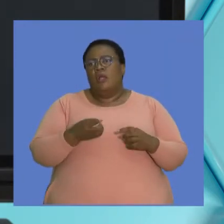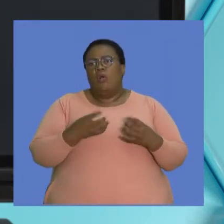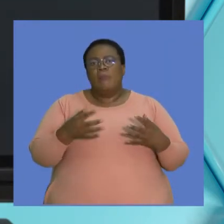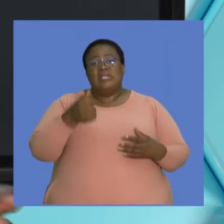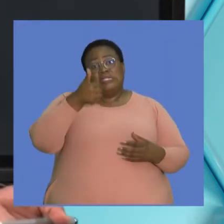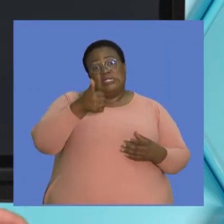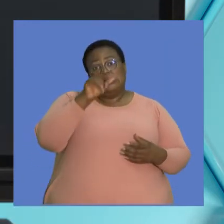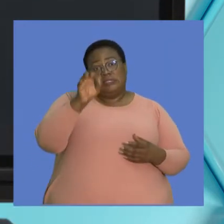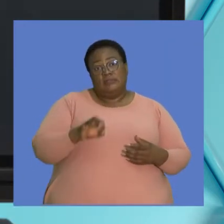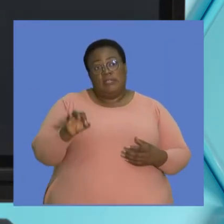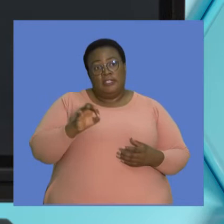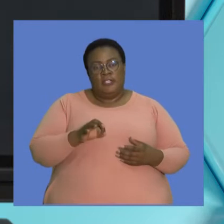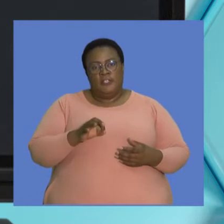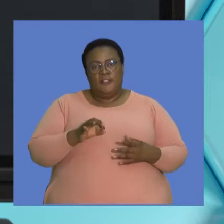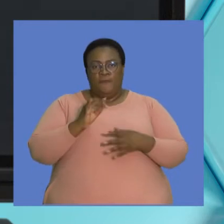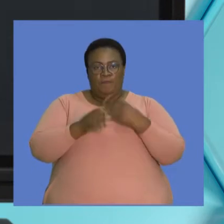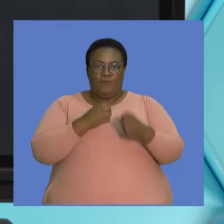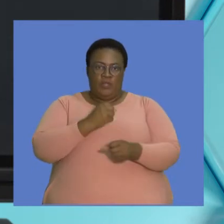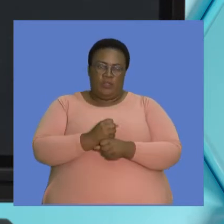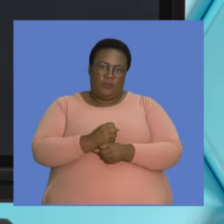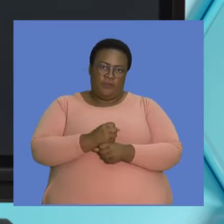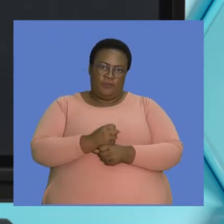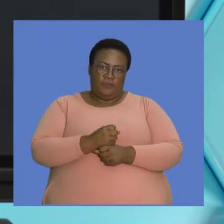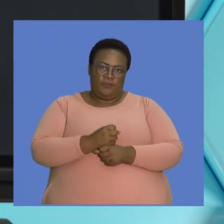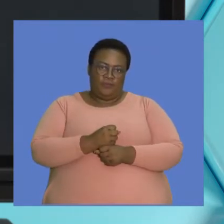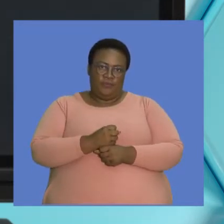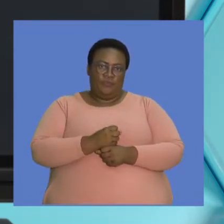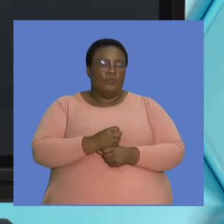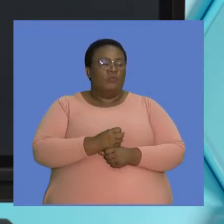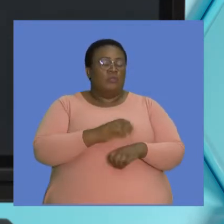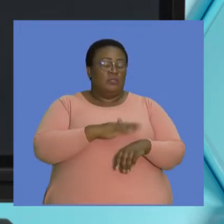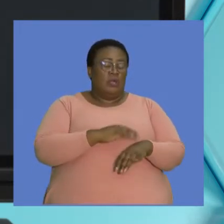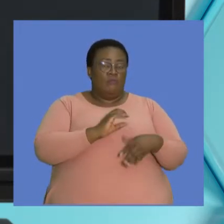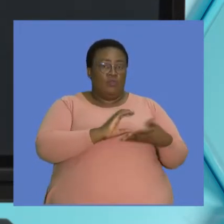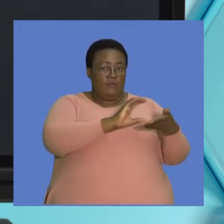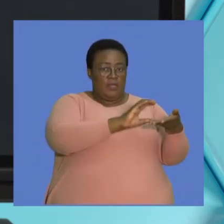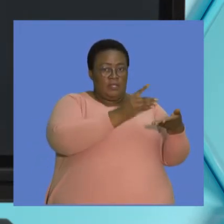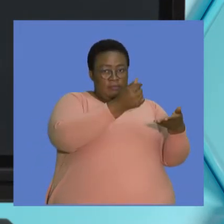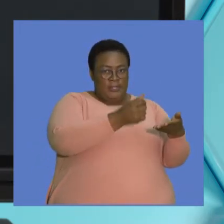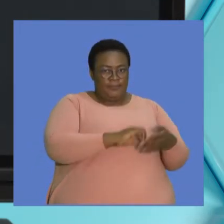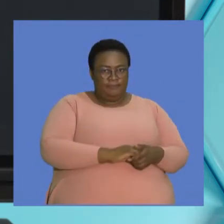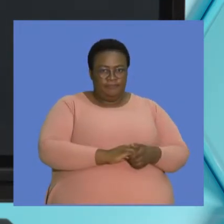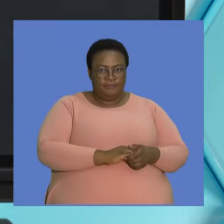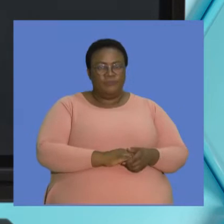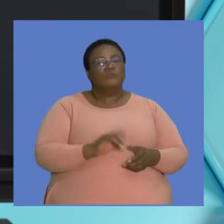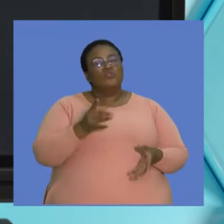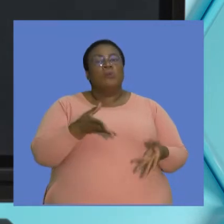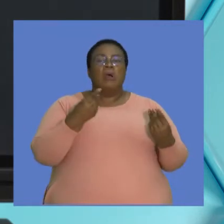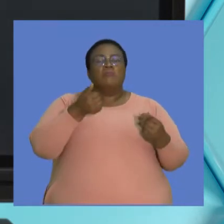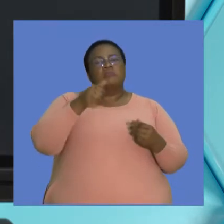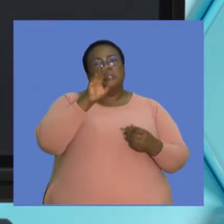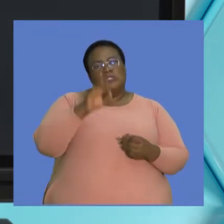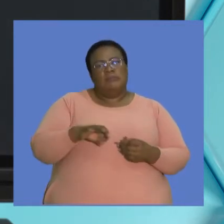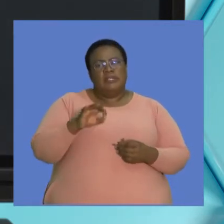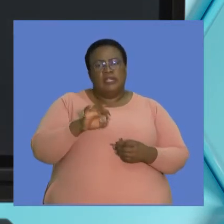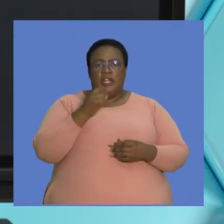be 6% per annum on your investment, right? And then you do get